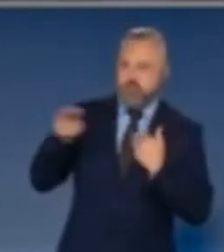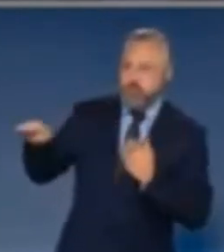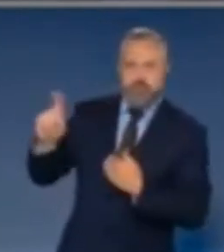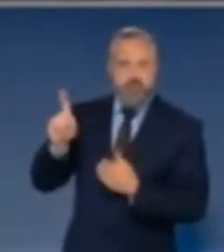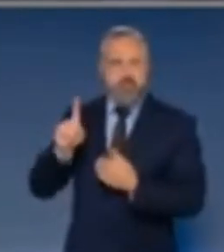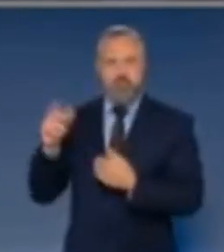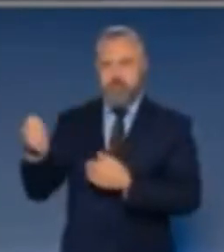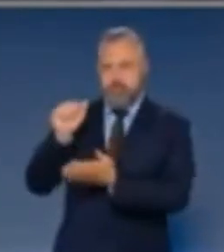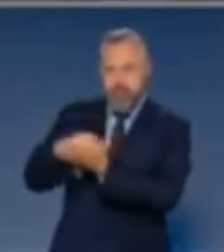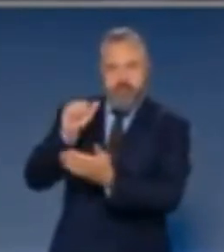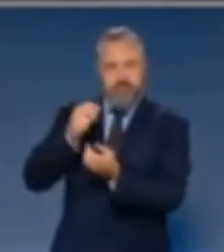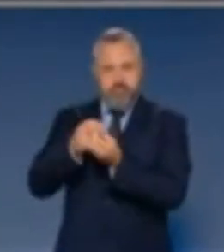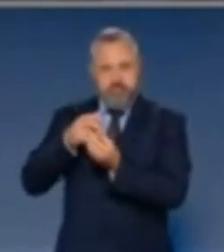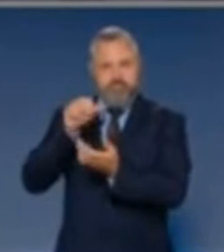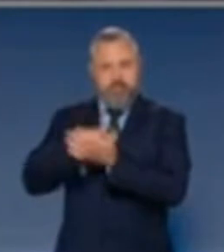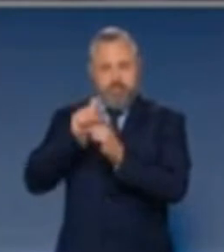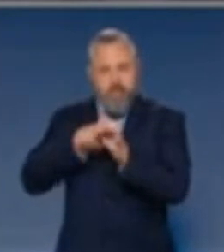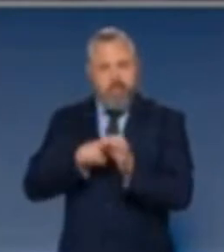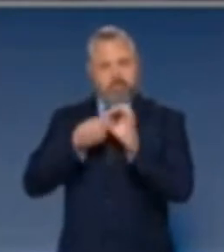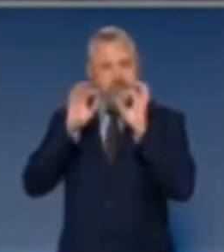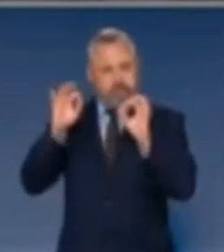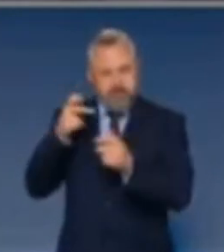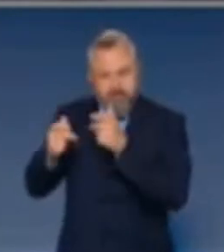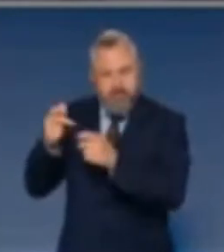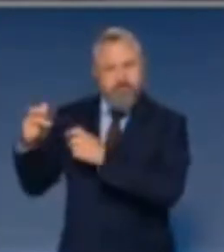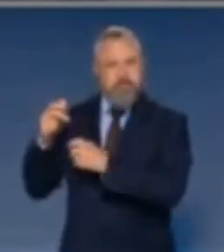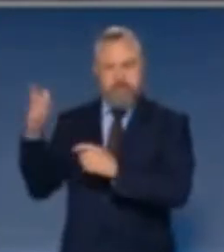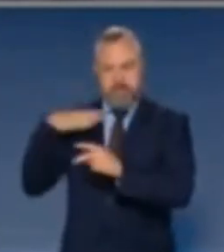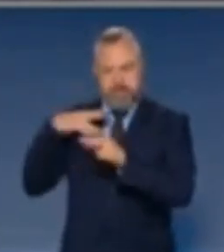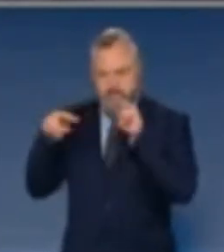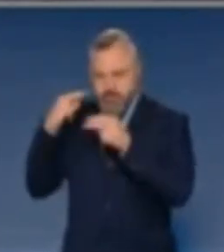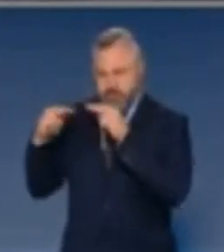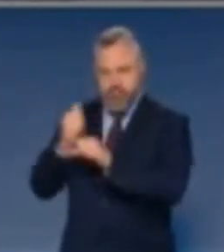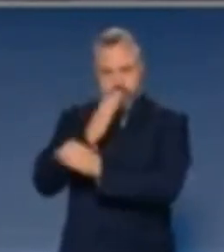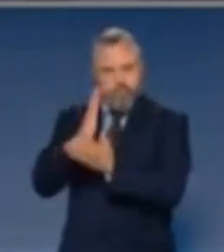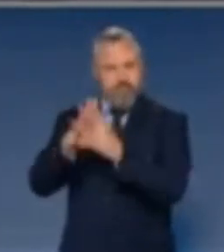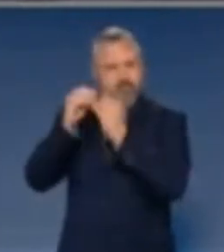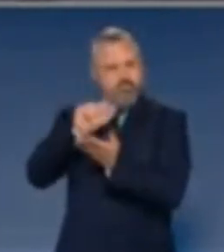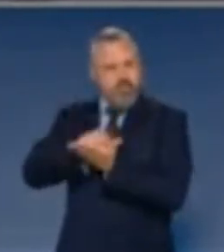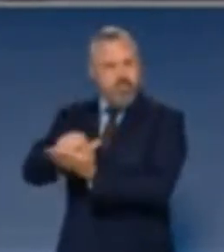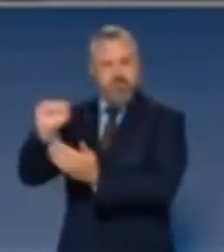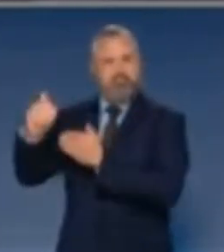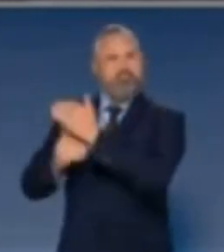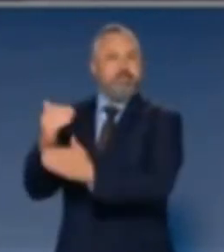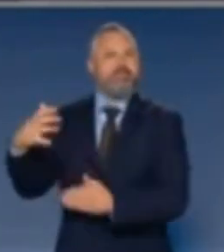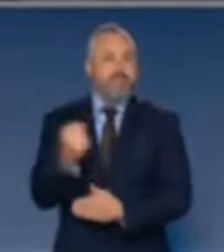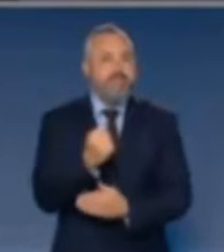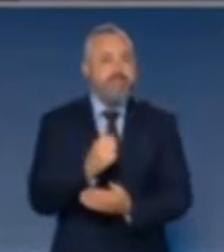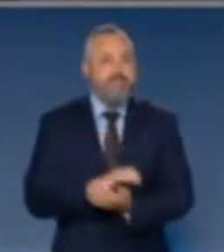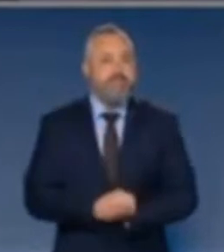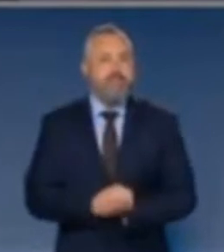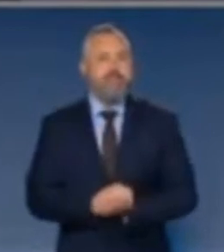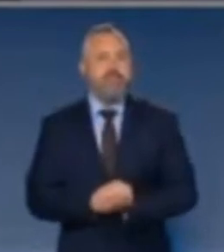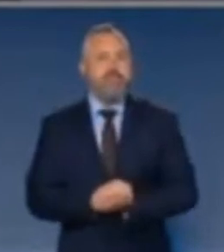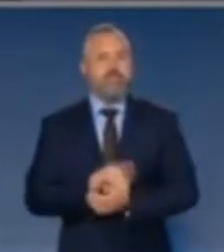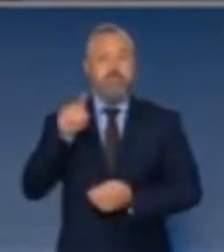certainty and quality. They were reviewing their practices this morning. I would note that the particular agency has